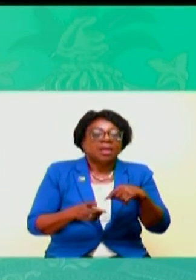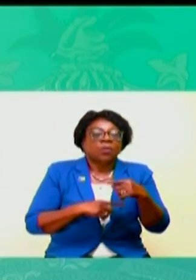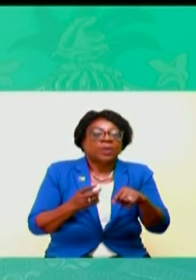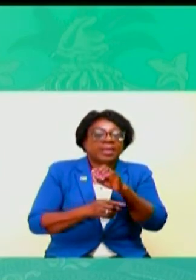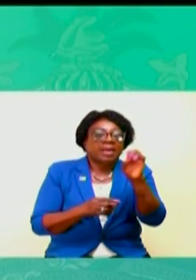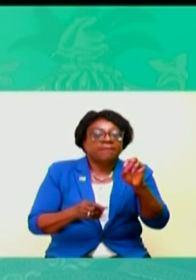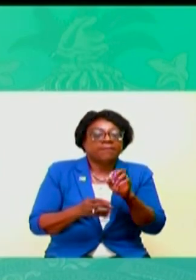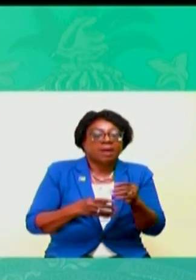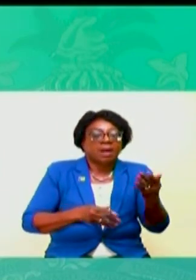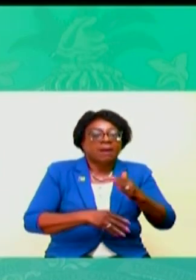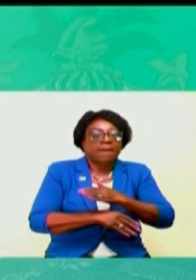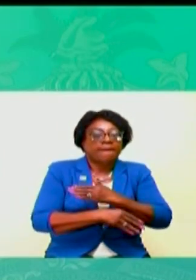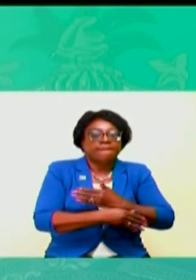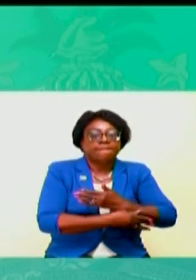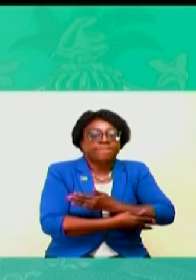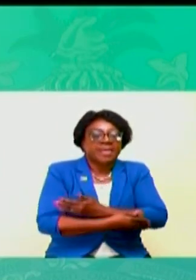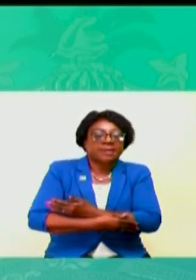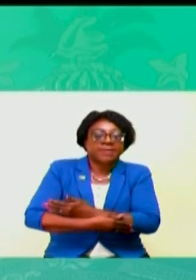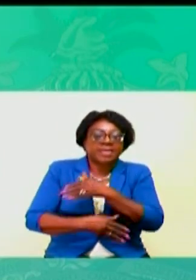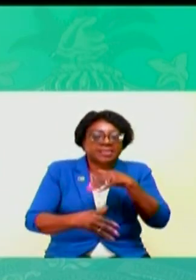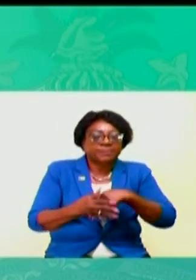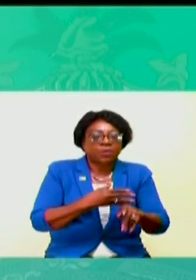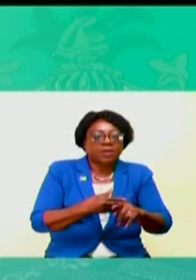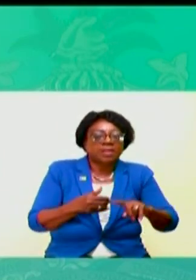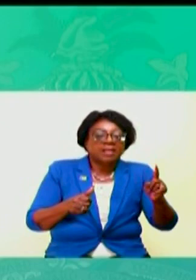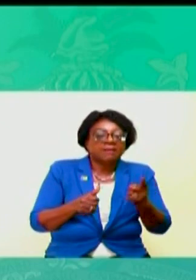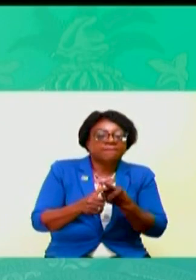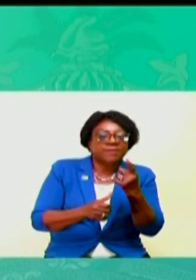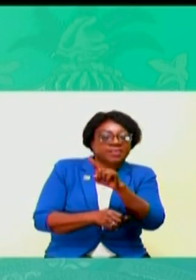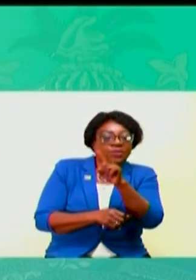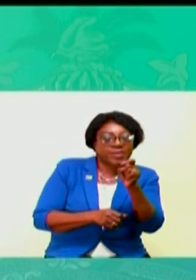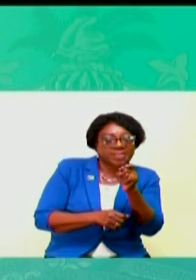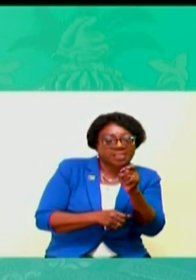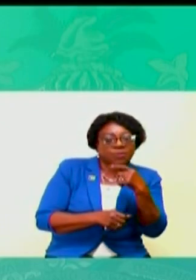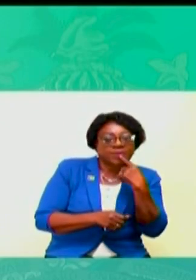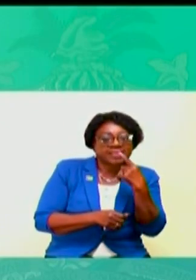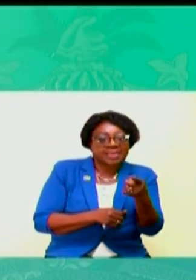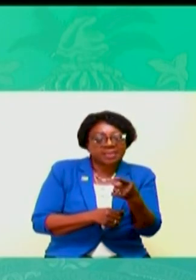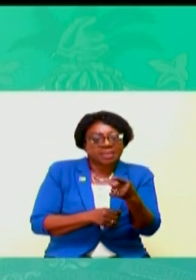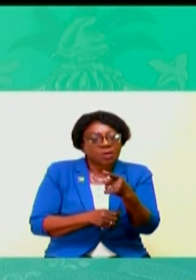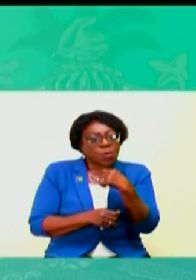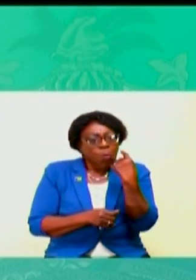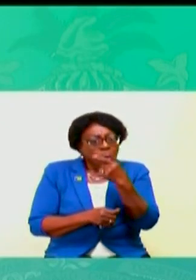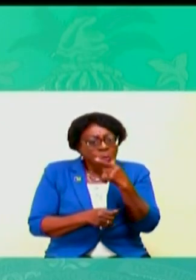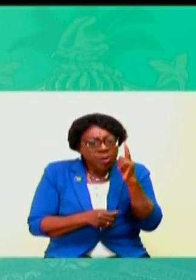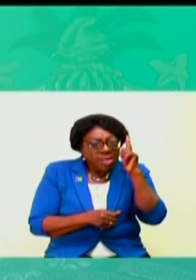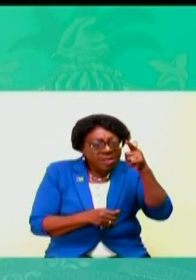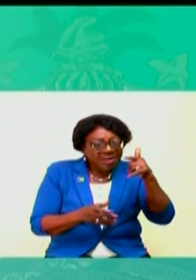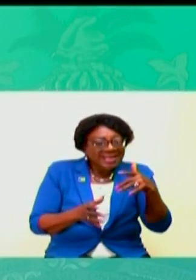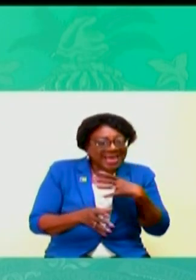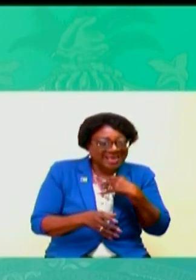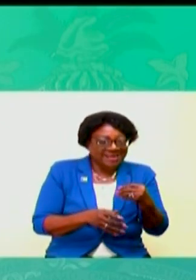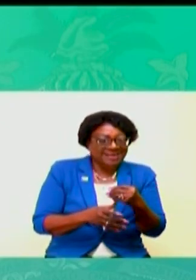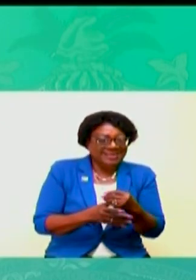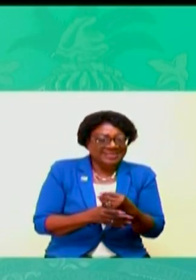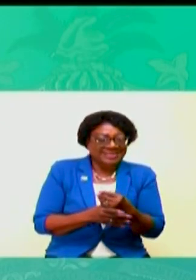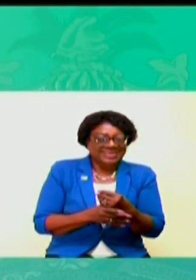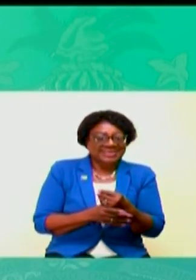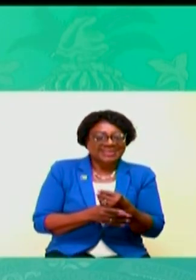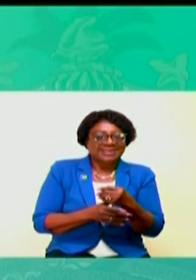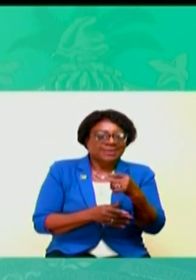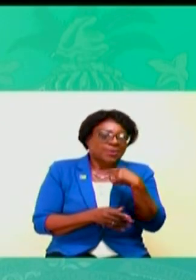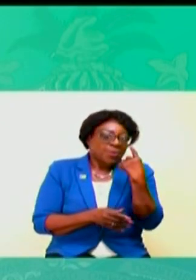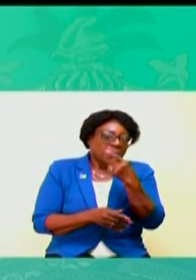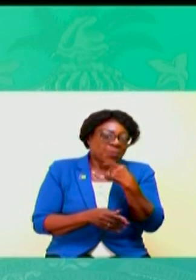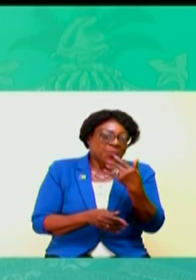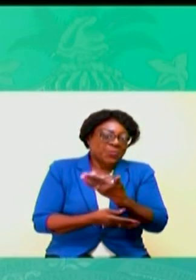born, the first question we come and we say as Bahamians, who we look like? What is the weight? Who we look like? You know who does it